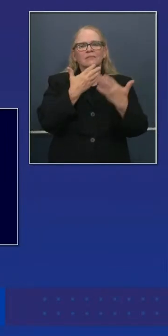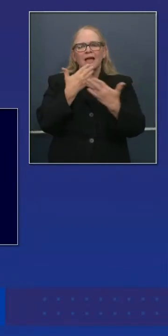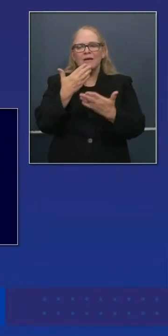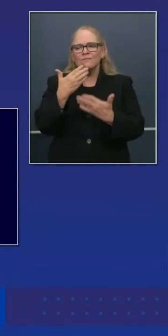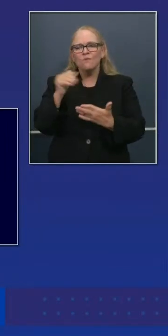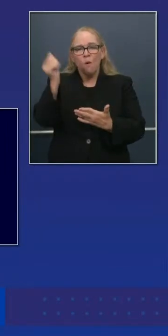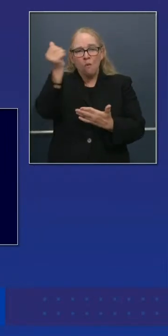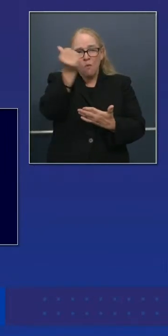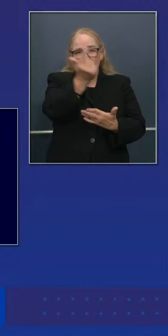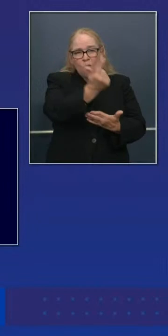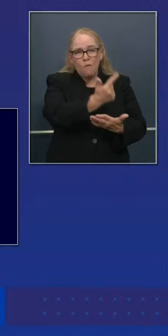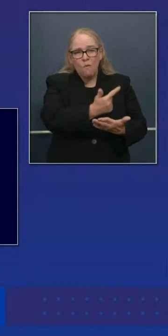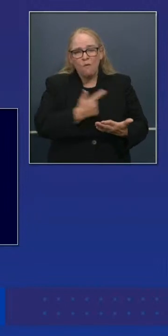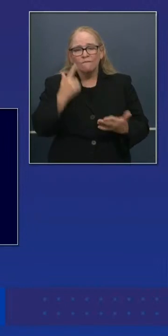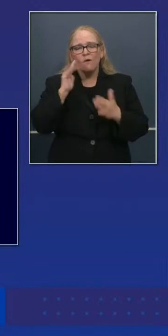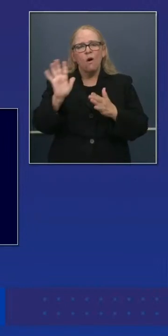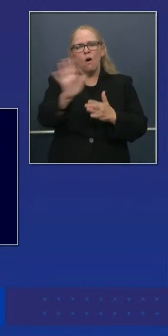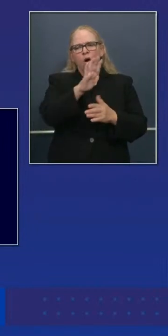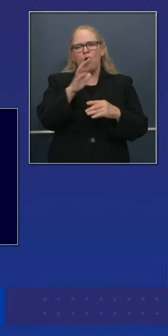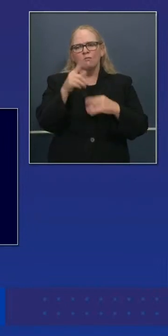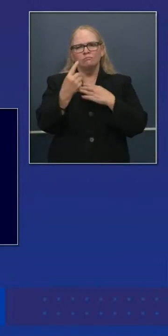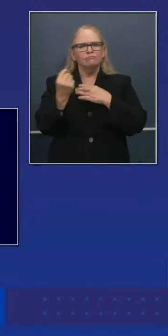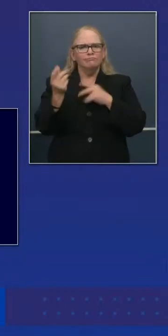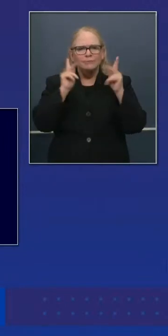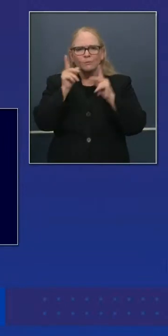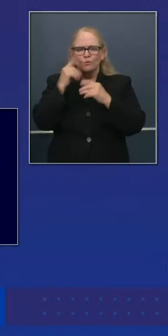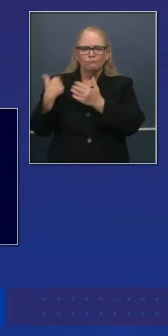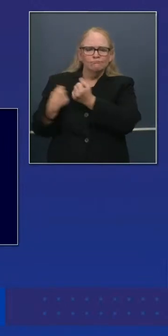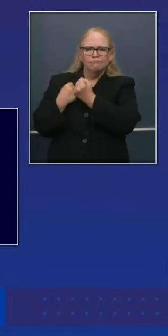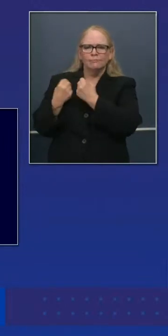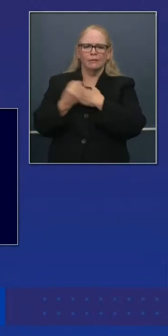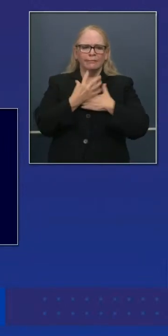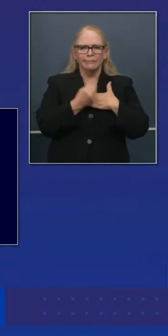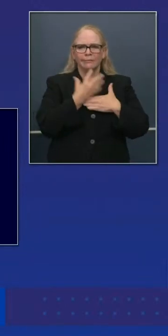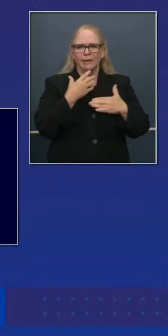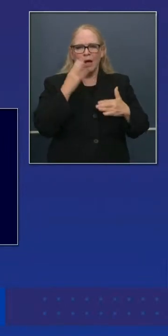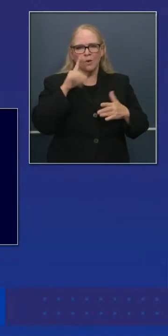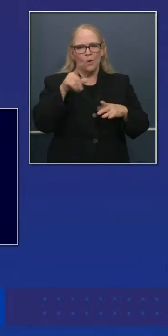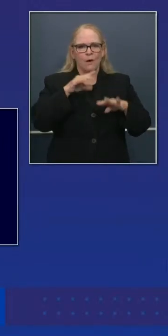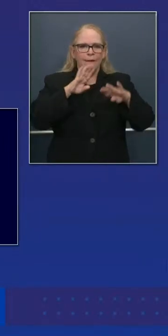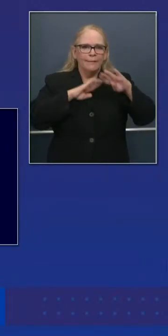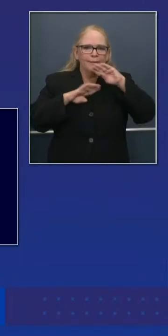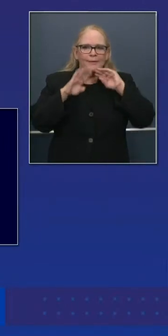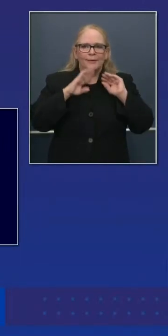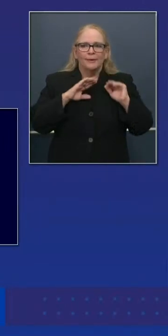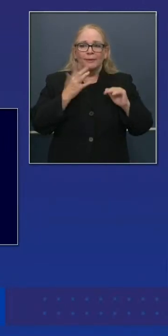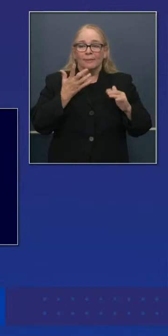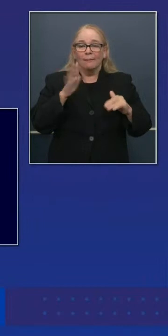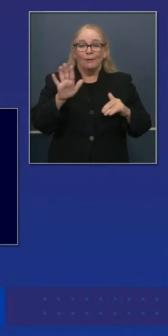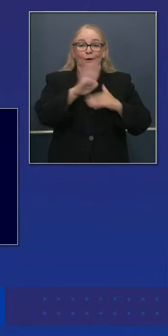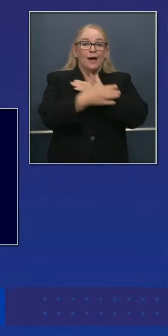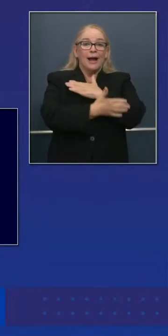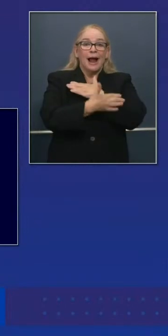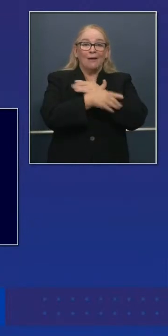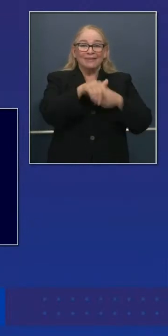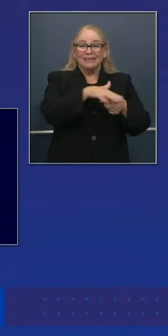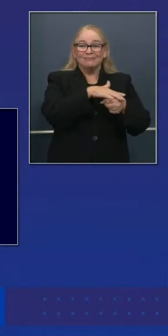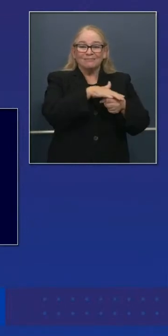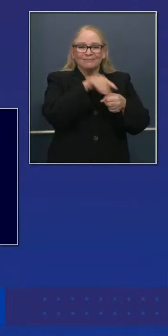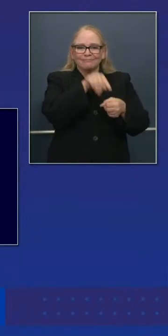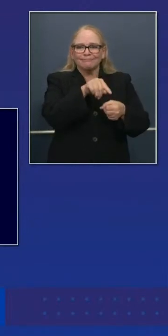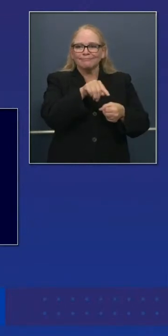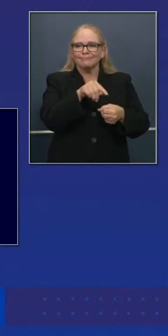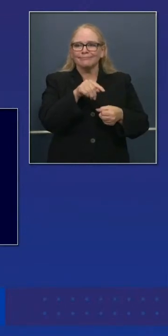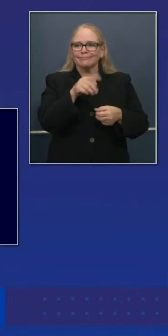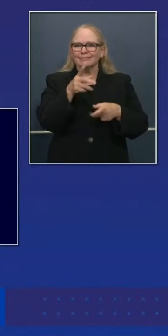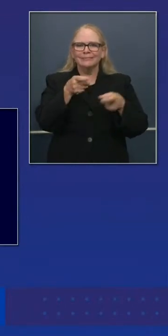in this process. I know how difficult it has been for you as well, the public, in terms of generating the kind of clarity